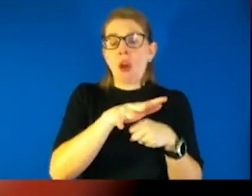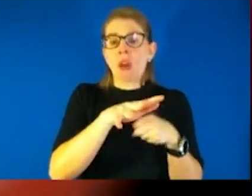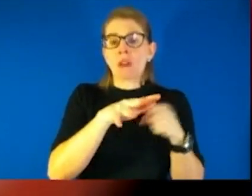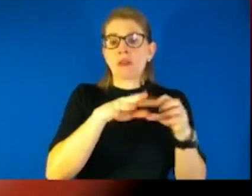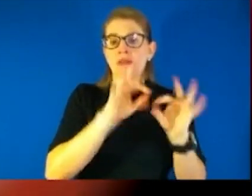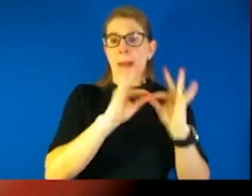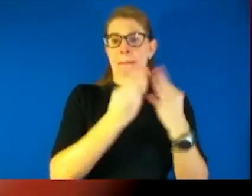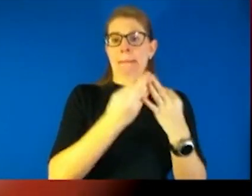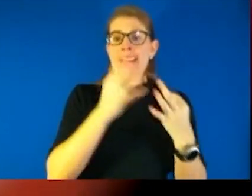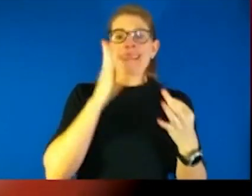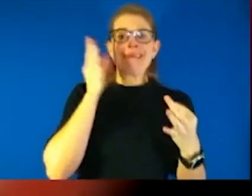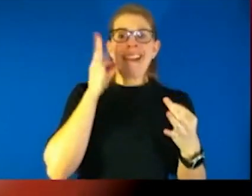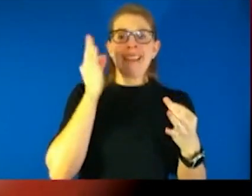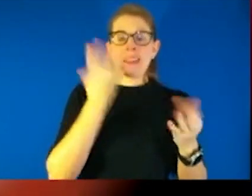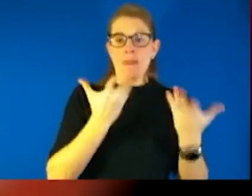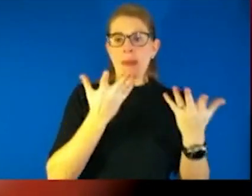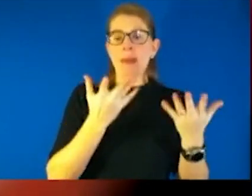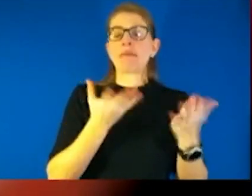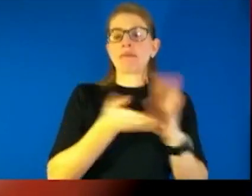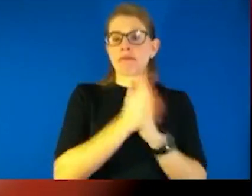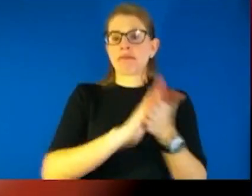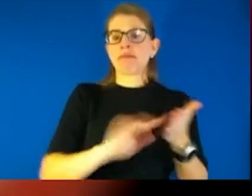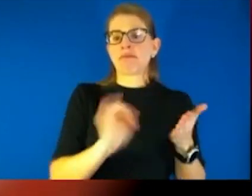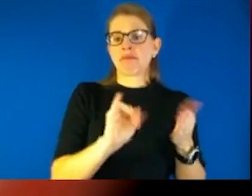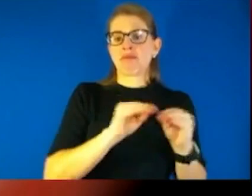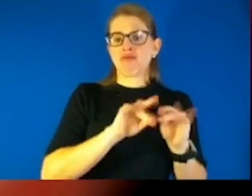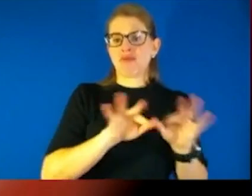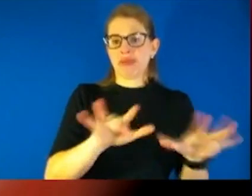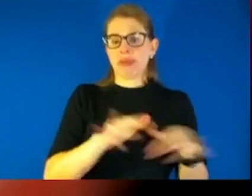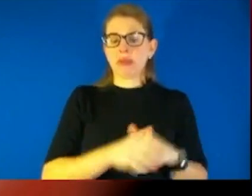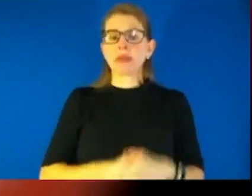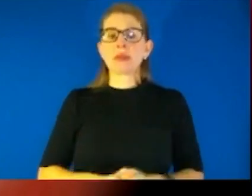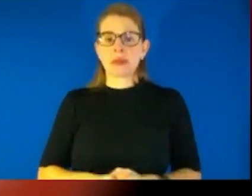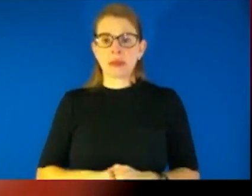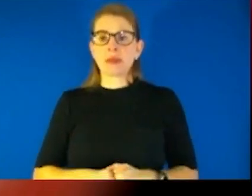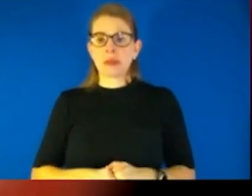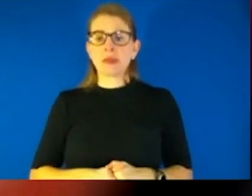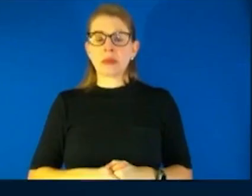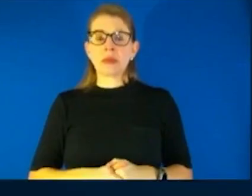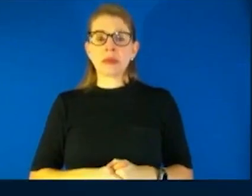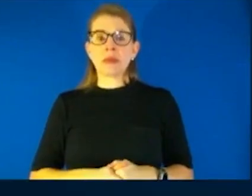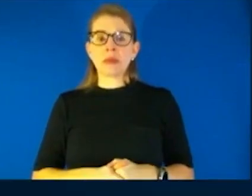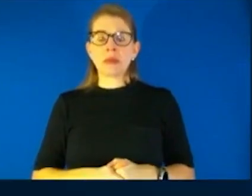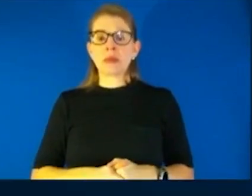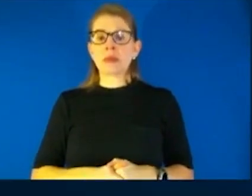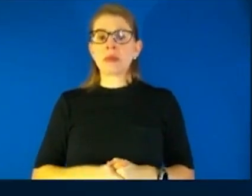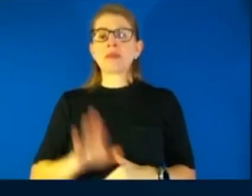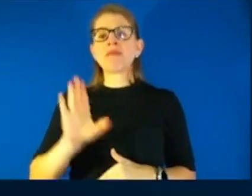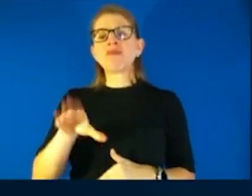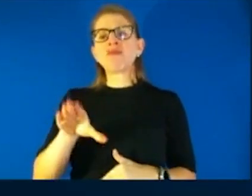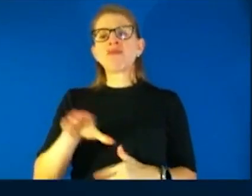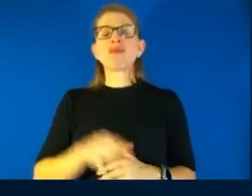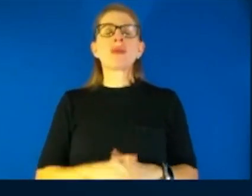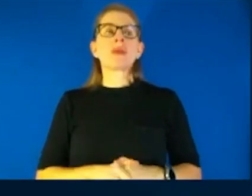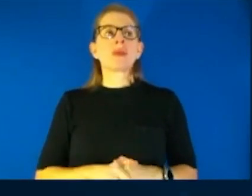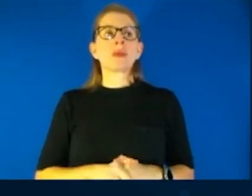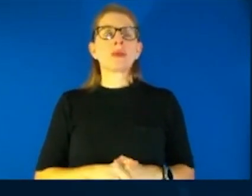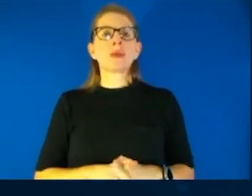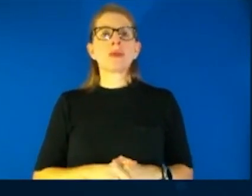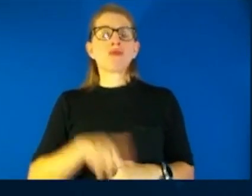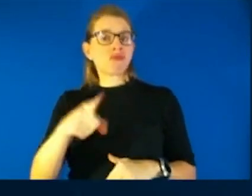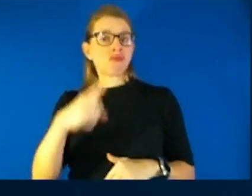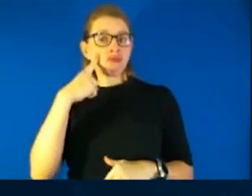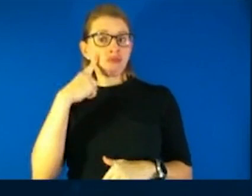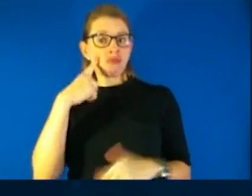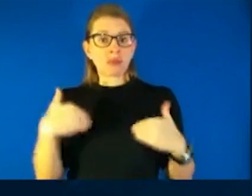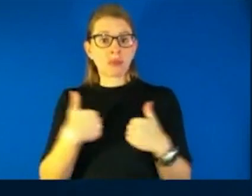So with these highly susceptible animal species. So, Doc, do you think that that animals are playing a